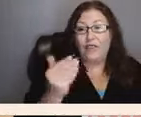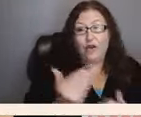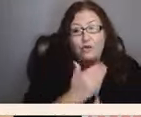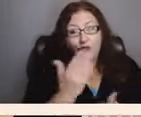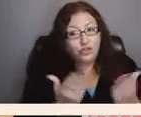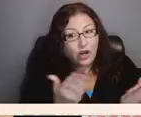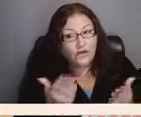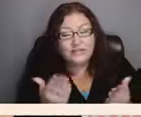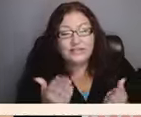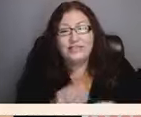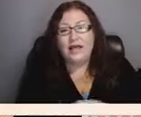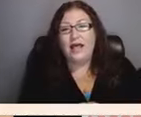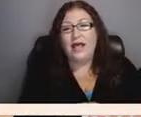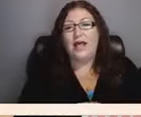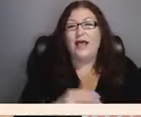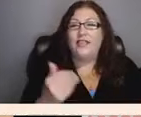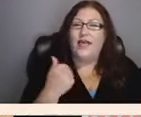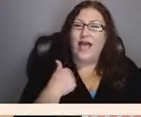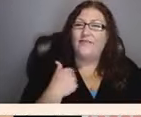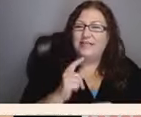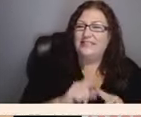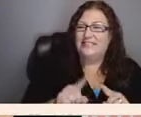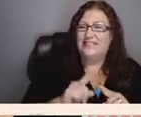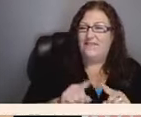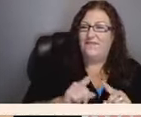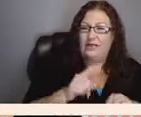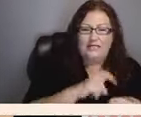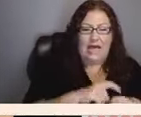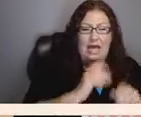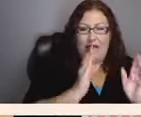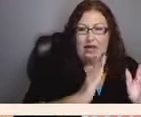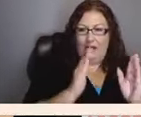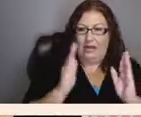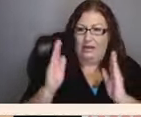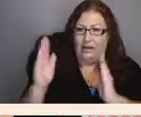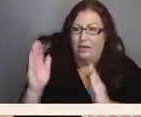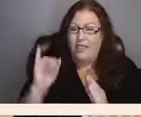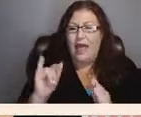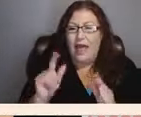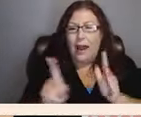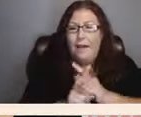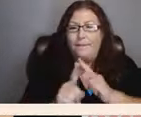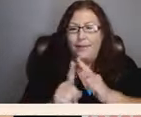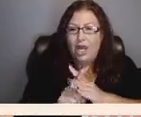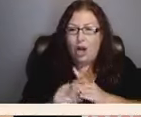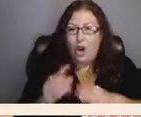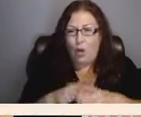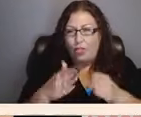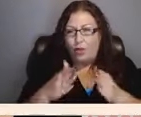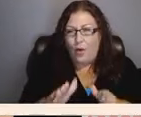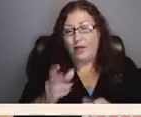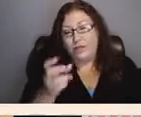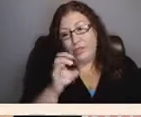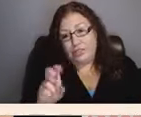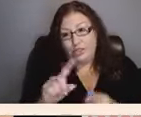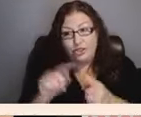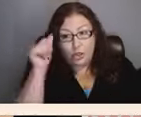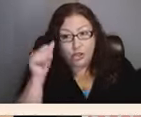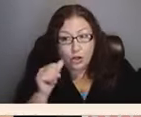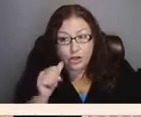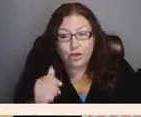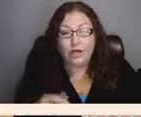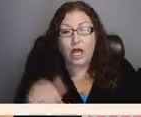kind of these thresholds appear along our way, transition into adulthood